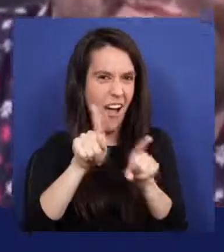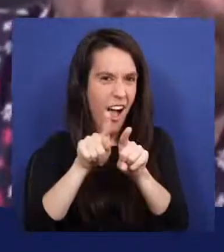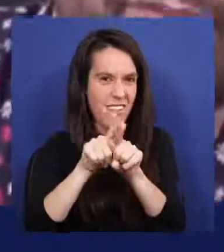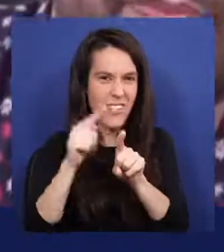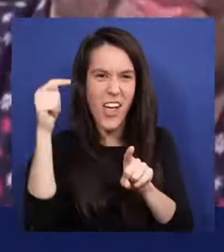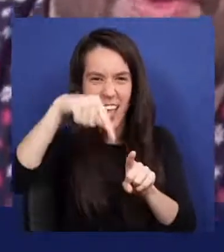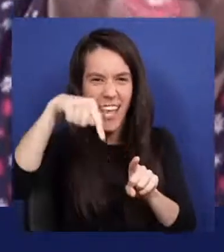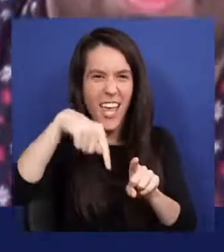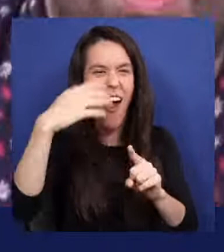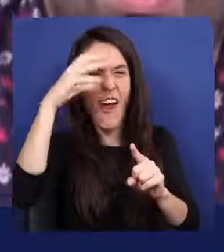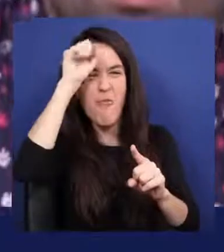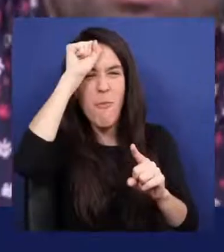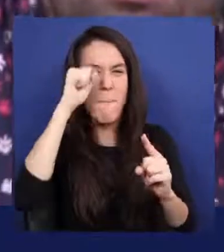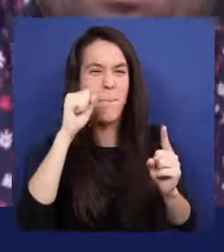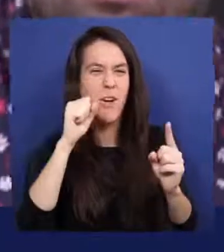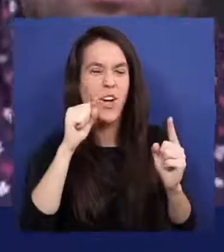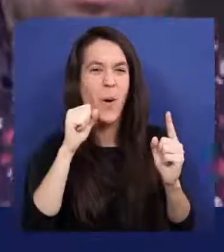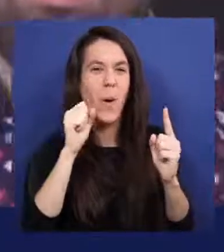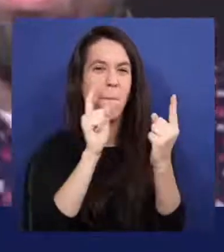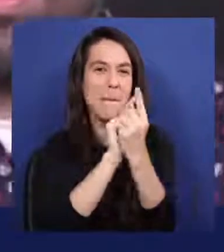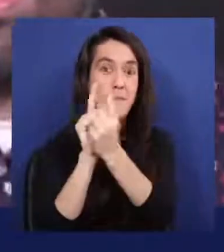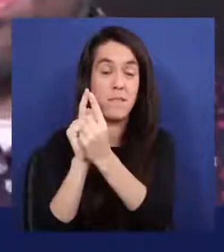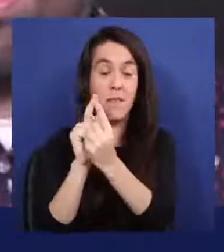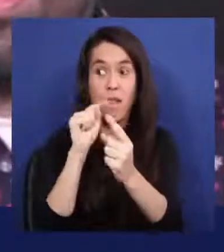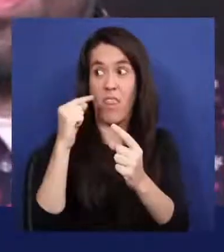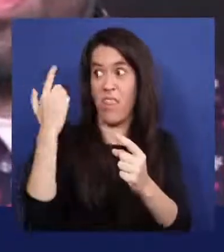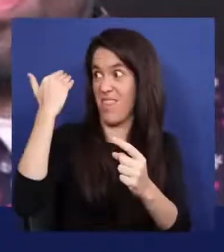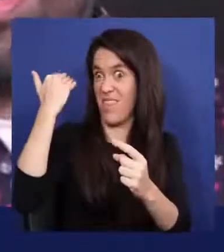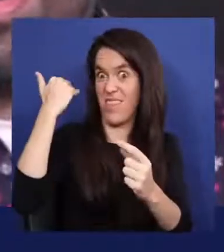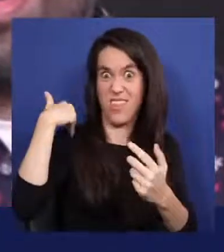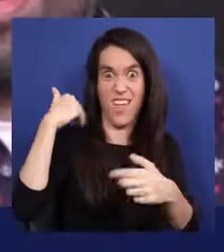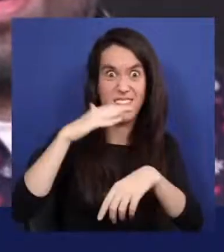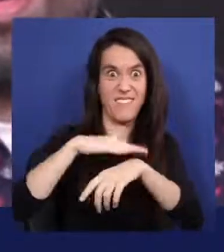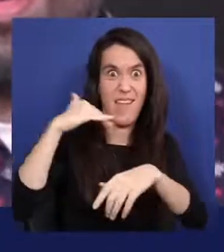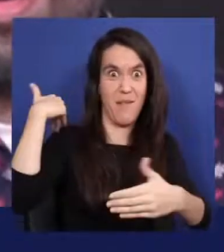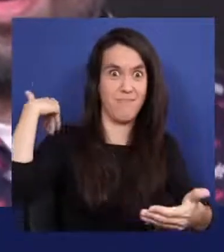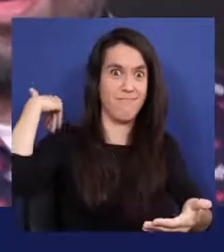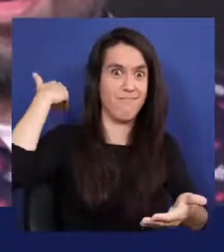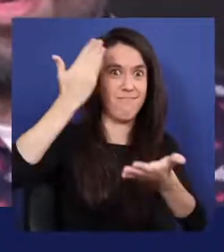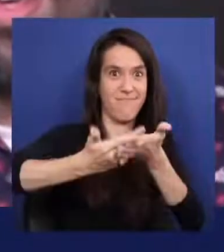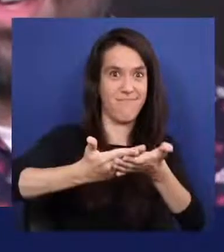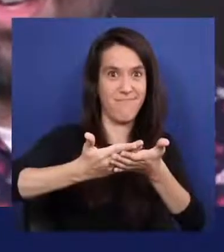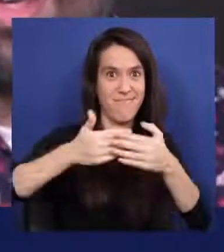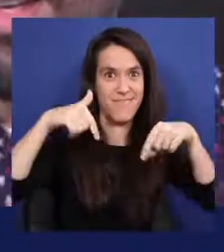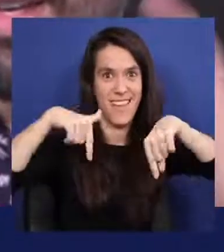Mm. And from there, I actually remember that you can speak Russian.